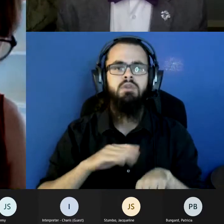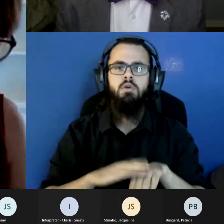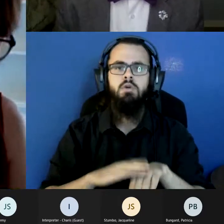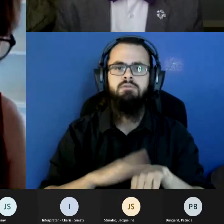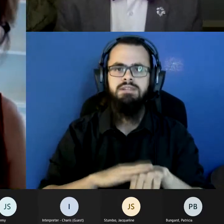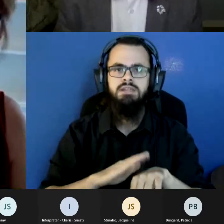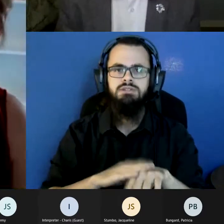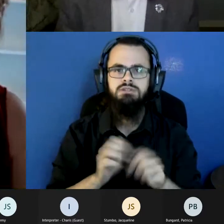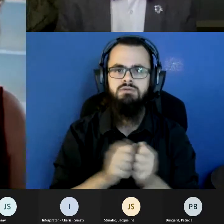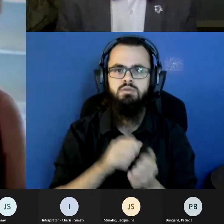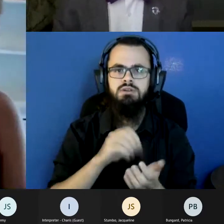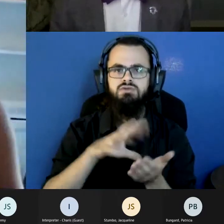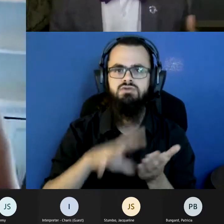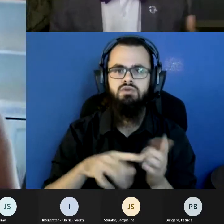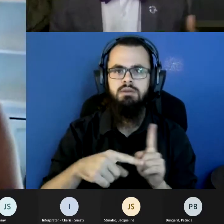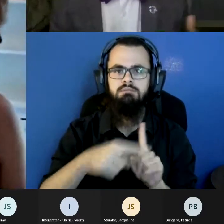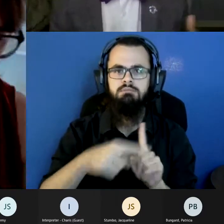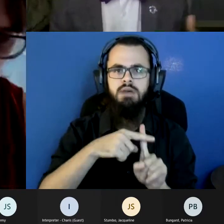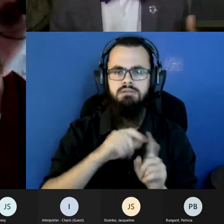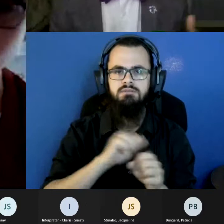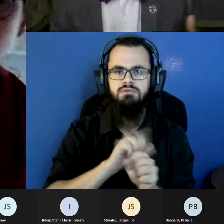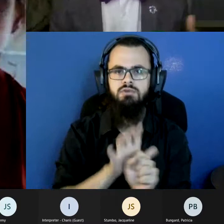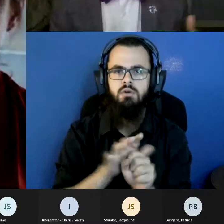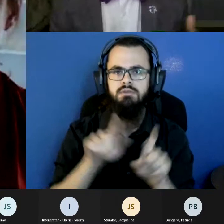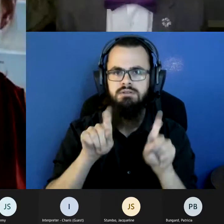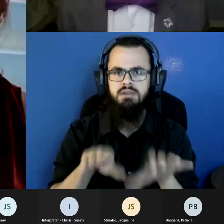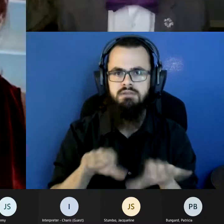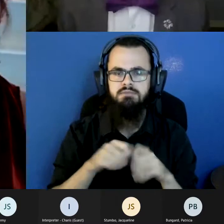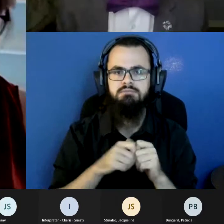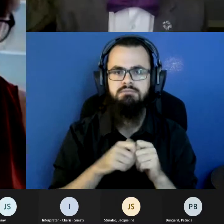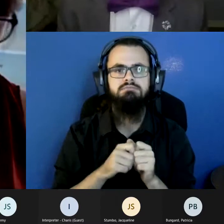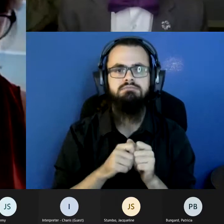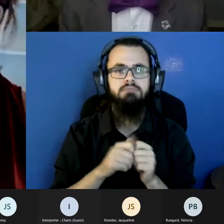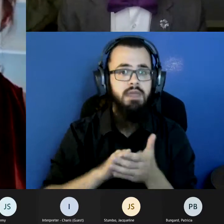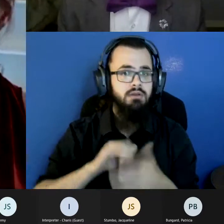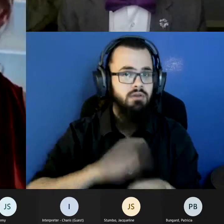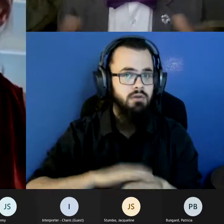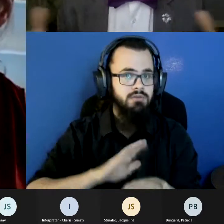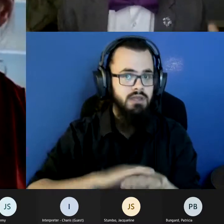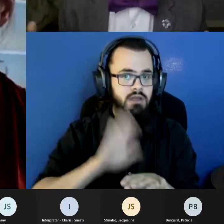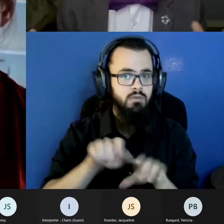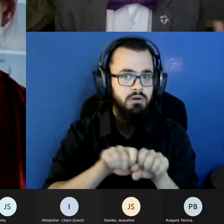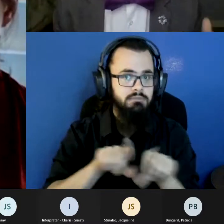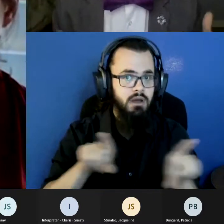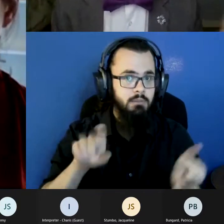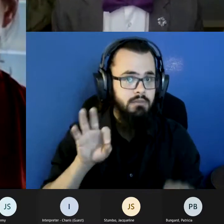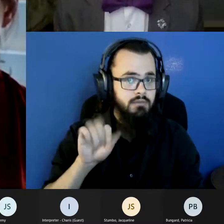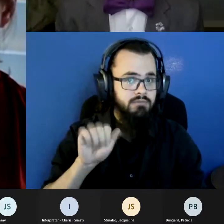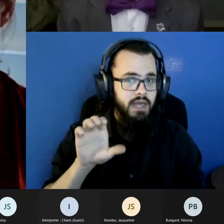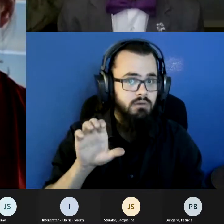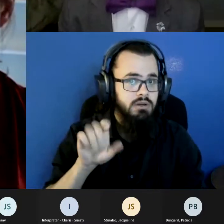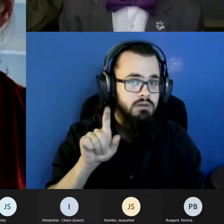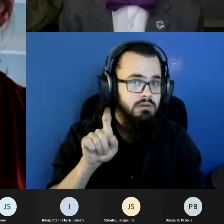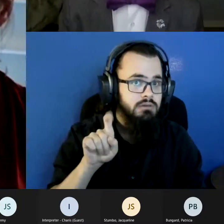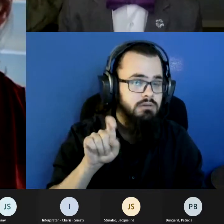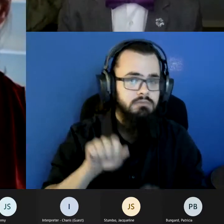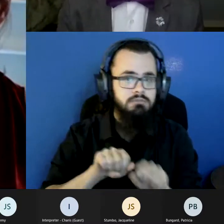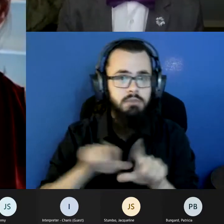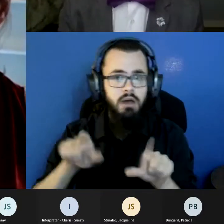COVID tests and whether notification would happen to faculty folks, right, and others